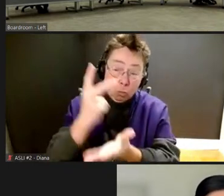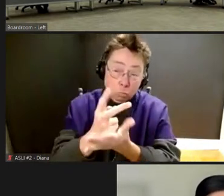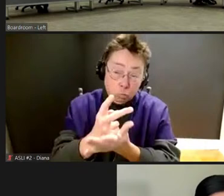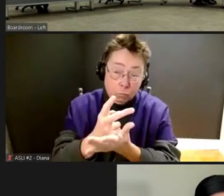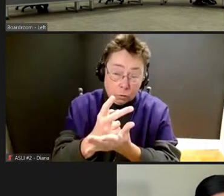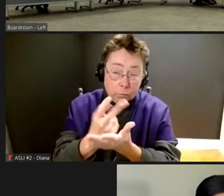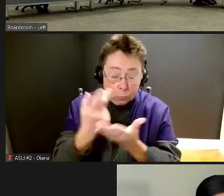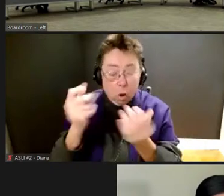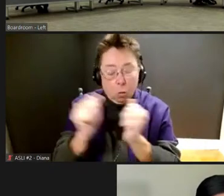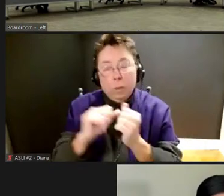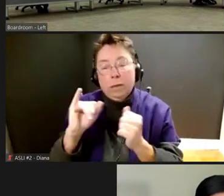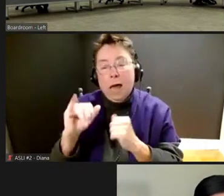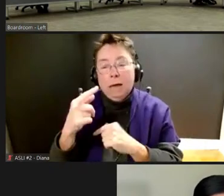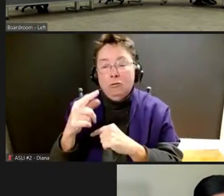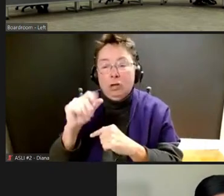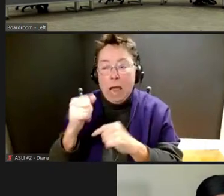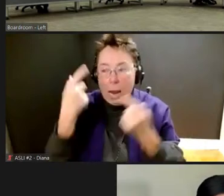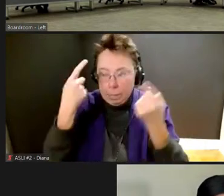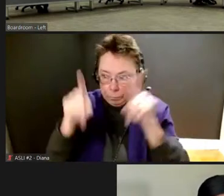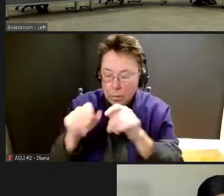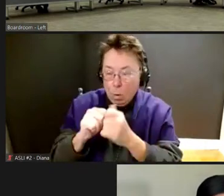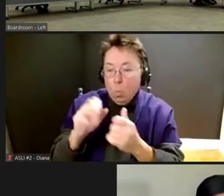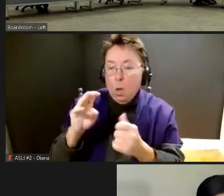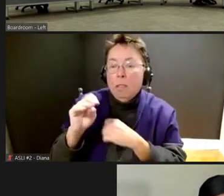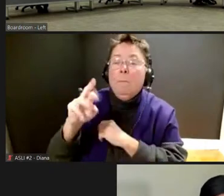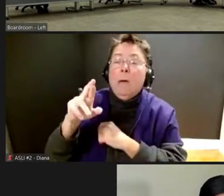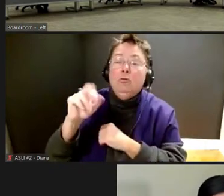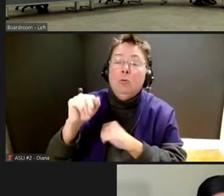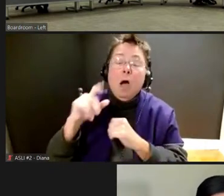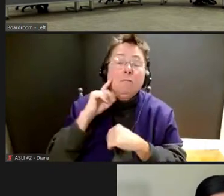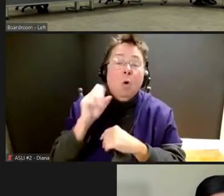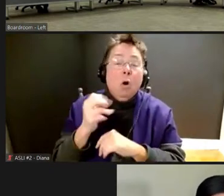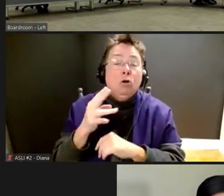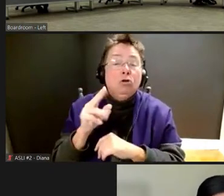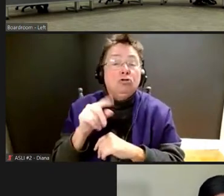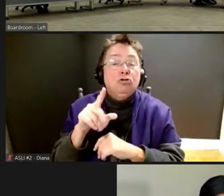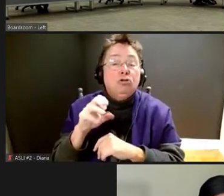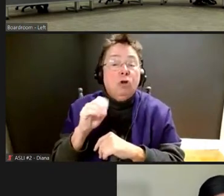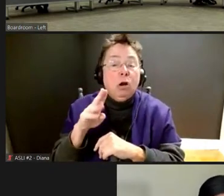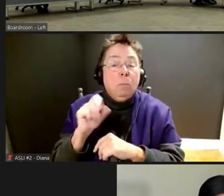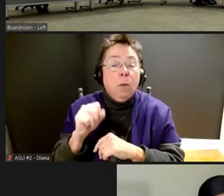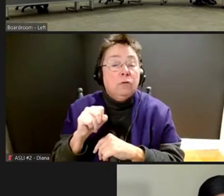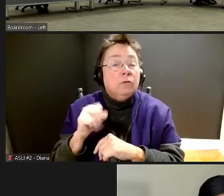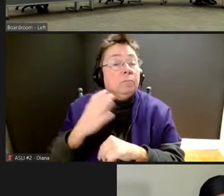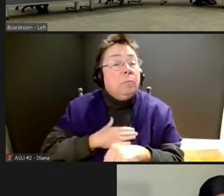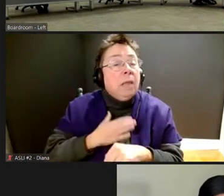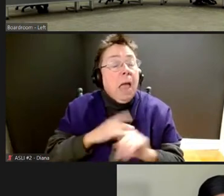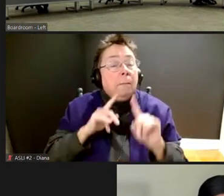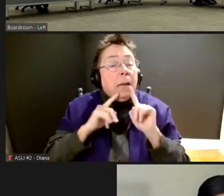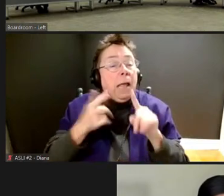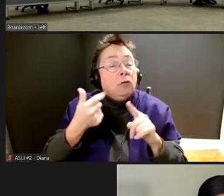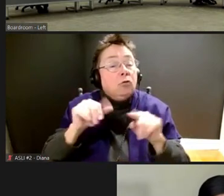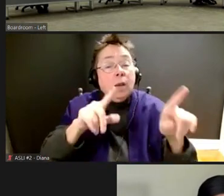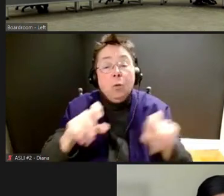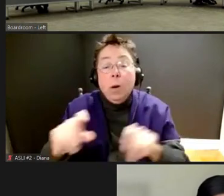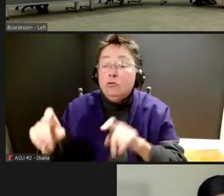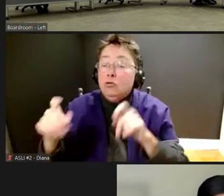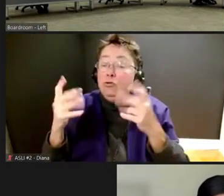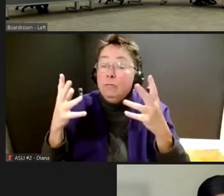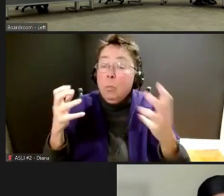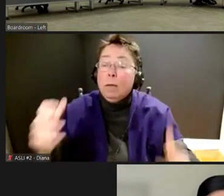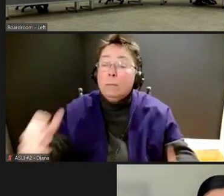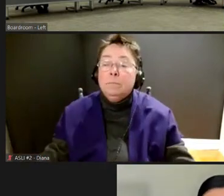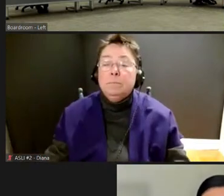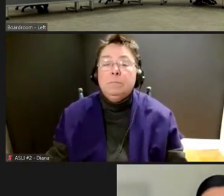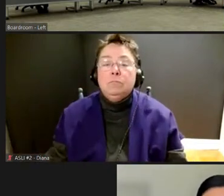IGA with METRA for shuttle bus services. Thank you. I'd be glad to try to answer any questions that you might have on this ordinance.